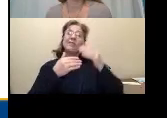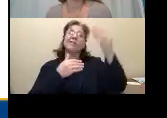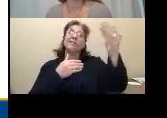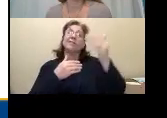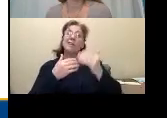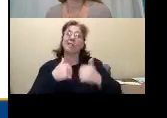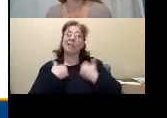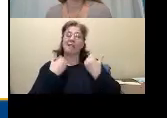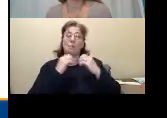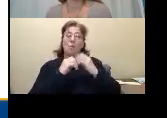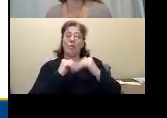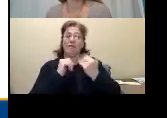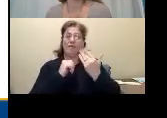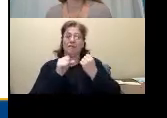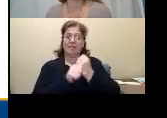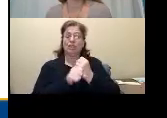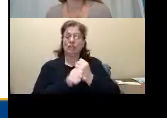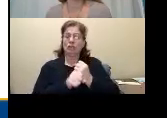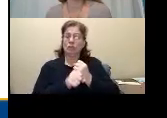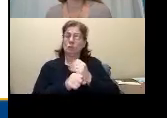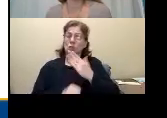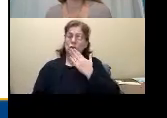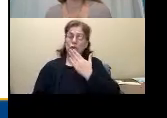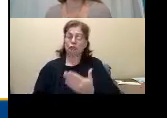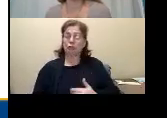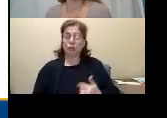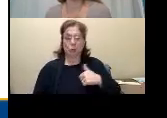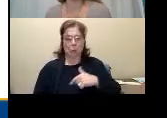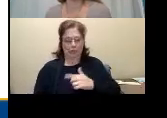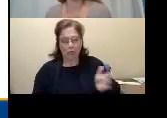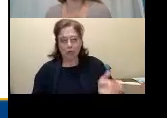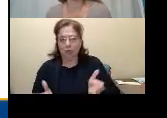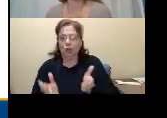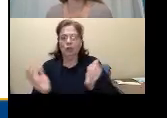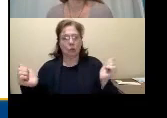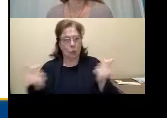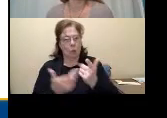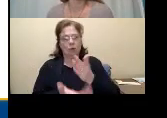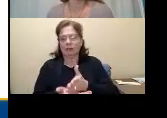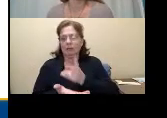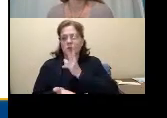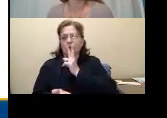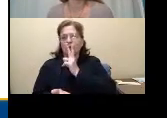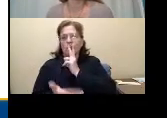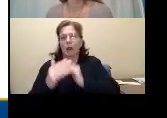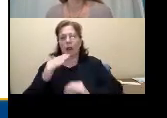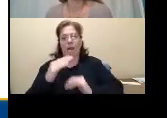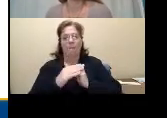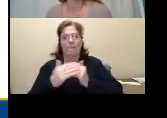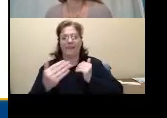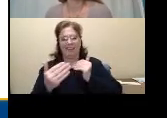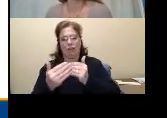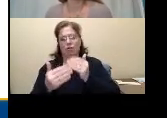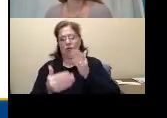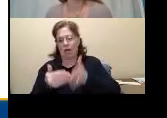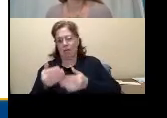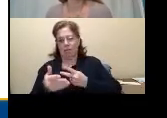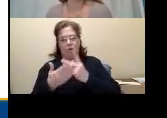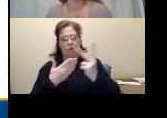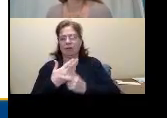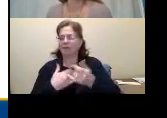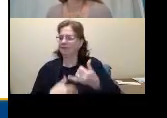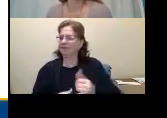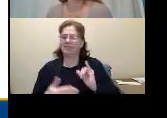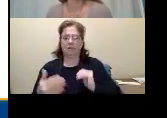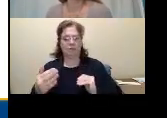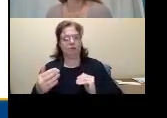are pretty good. So, we encourage everyone to stop smoking, even up towards the end of the program cycle,